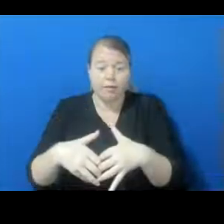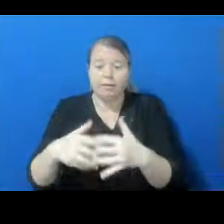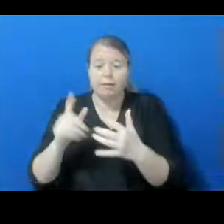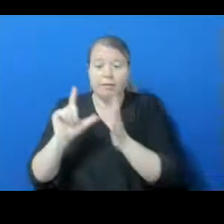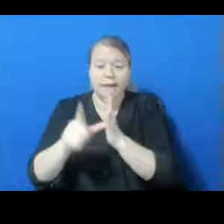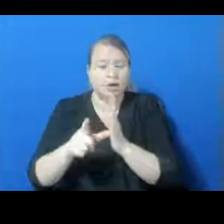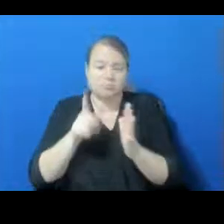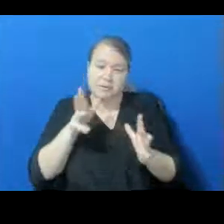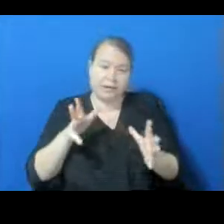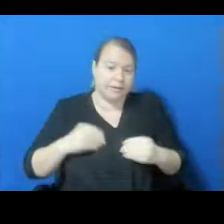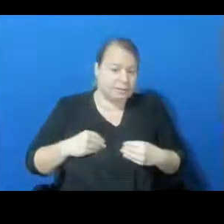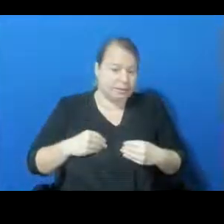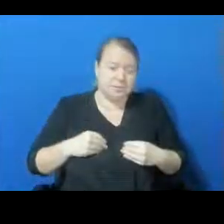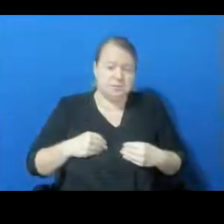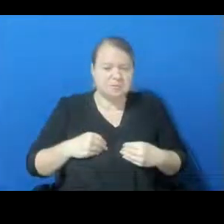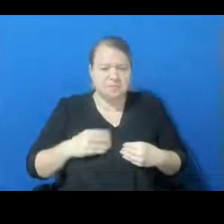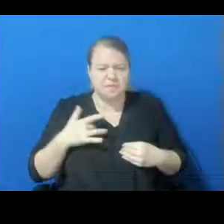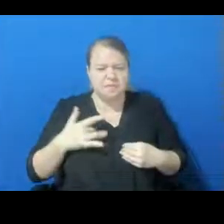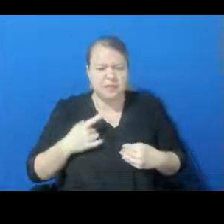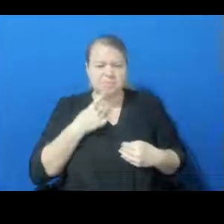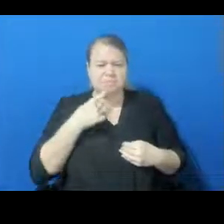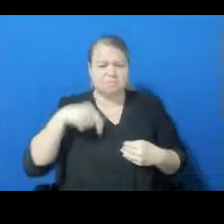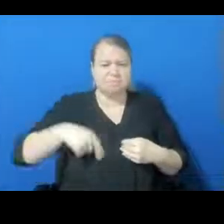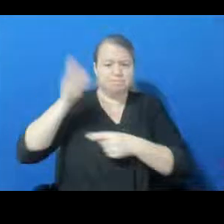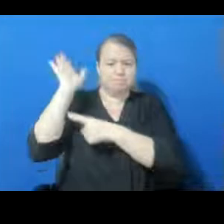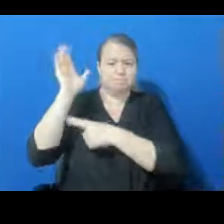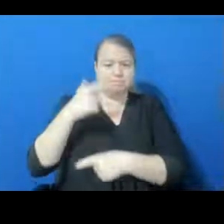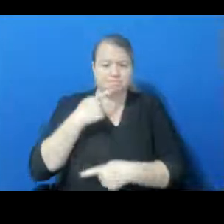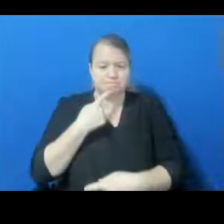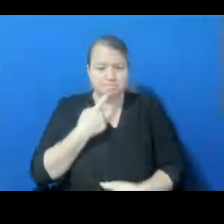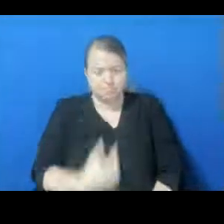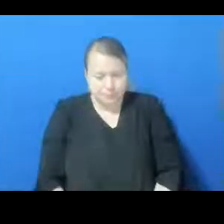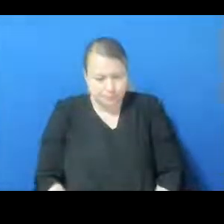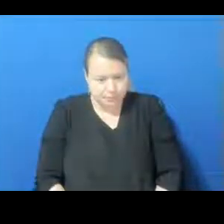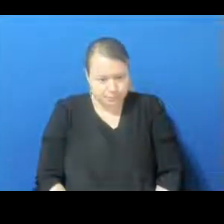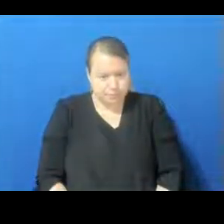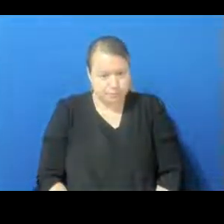unacceptable. Very disappointed in this presentation.